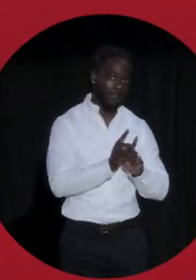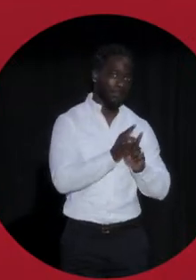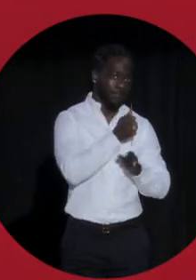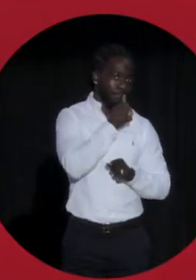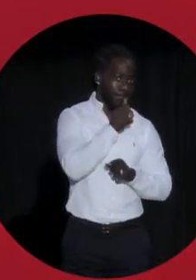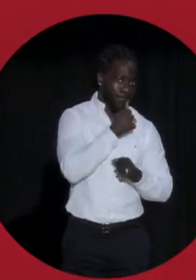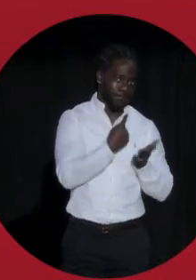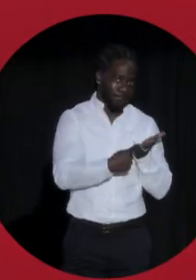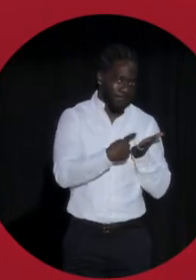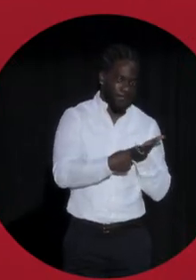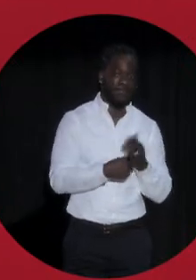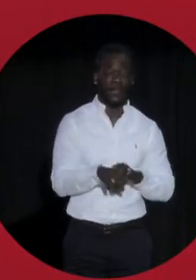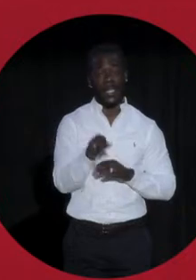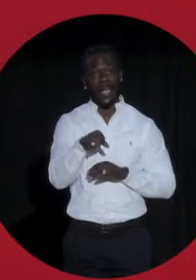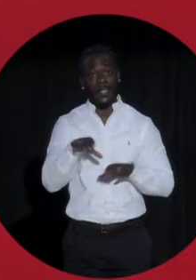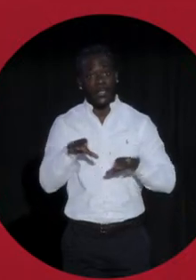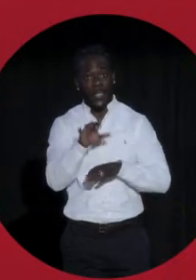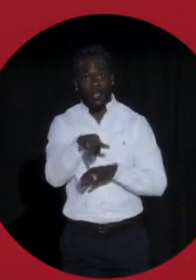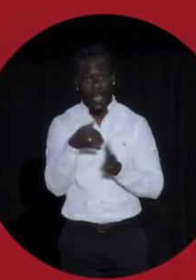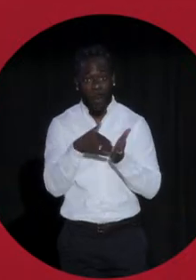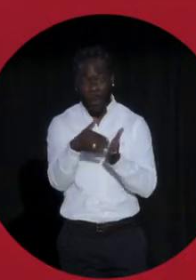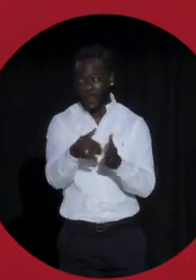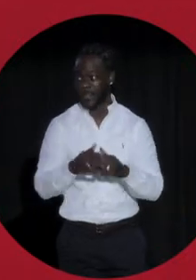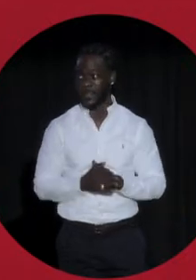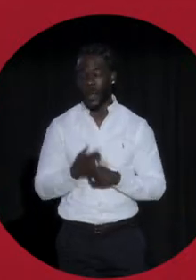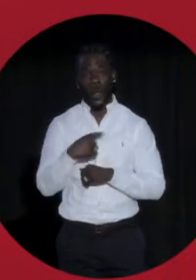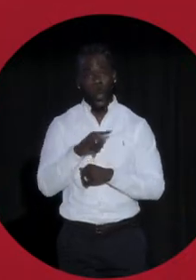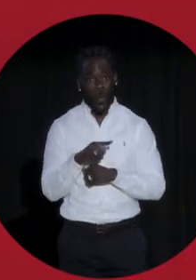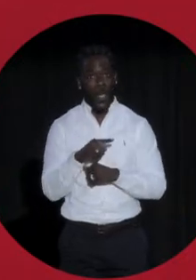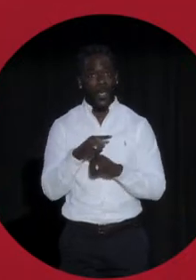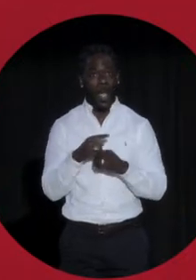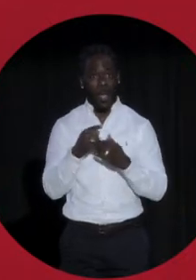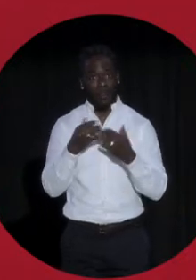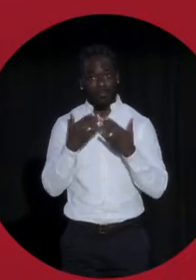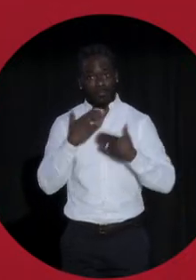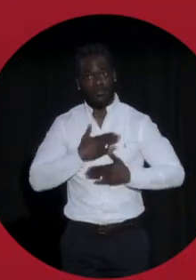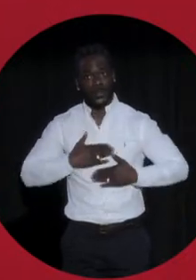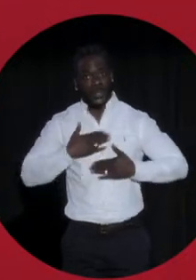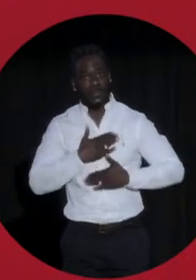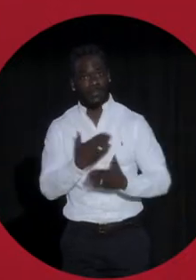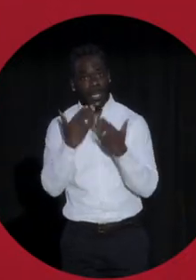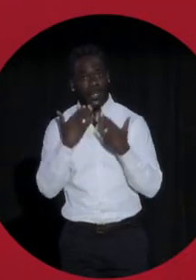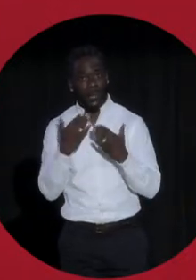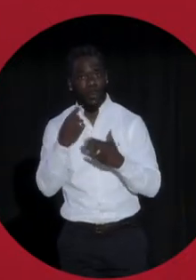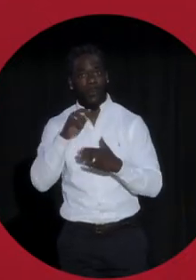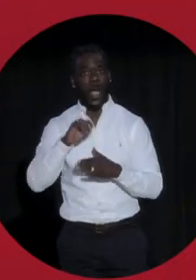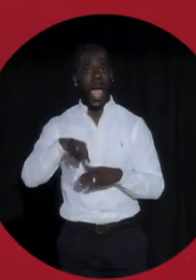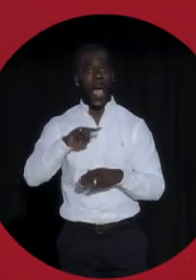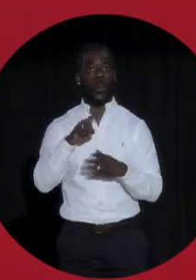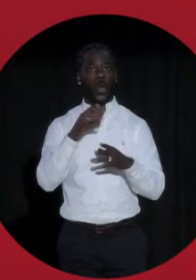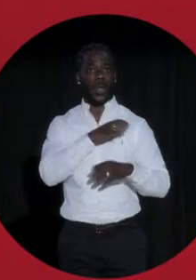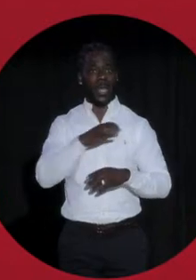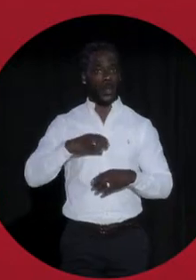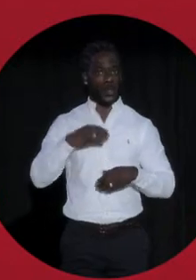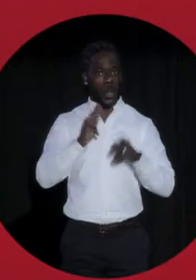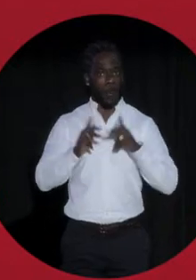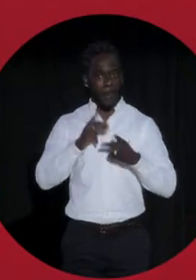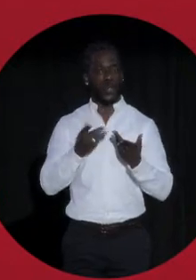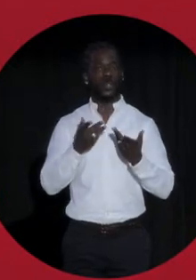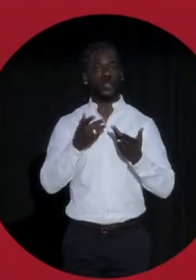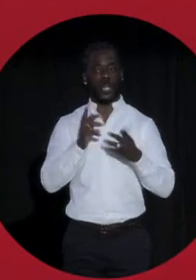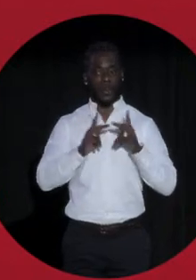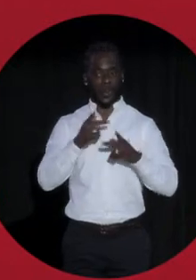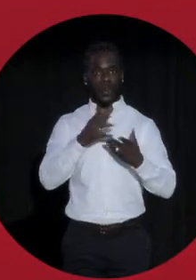Yes, he did that pretty often. We are deeply grateful to our outgoing council colleagues, the Honorable Denny